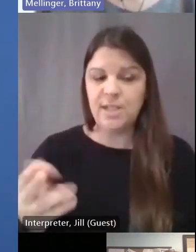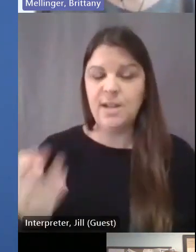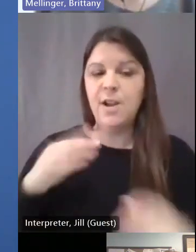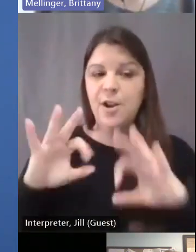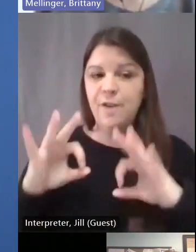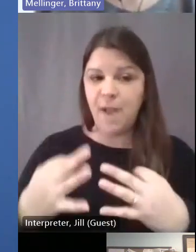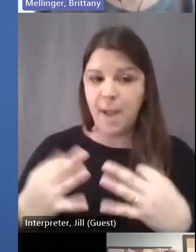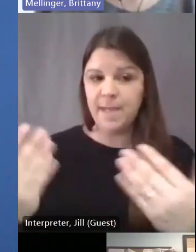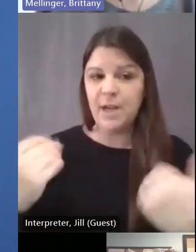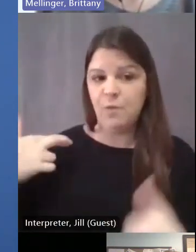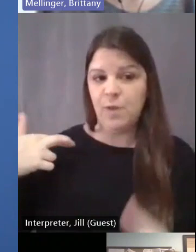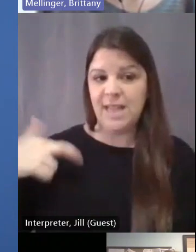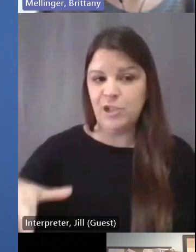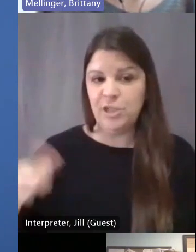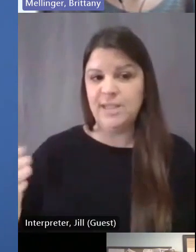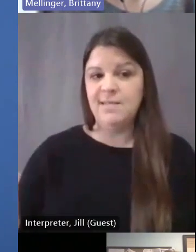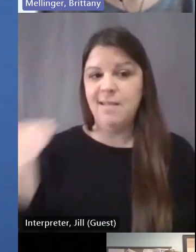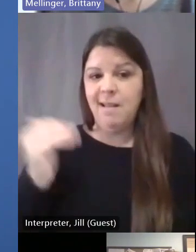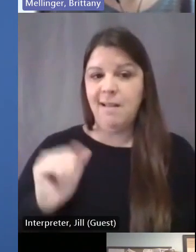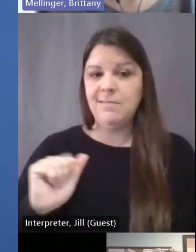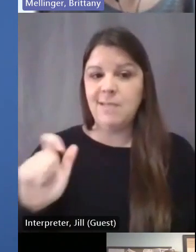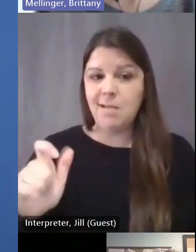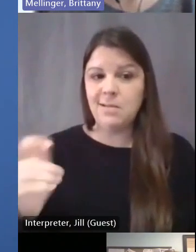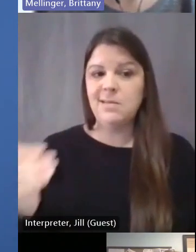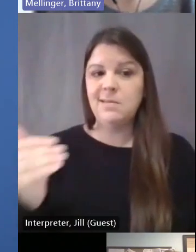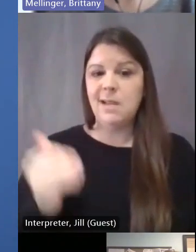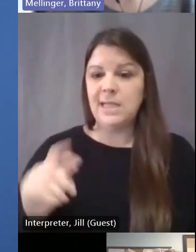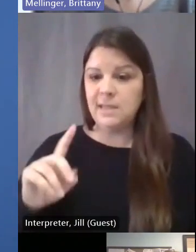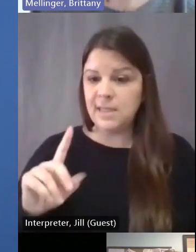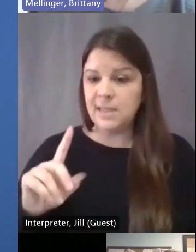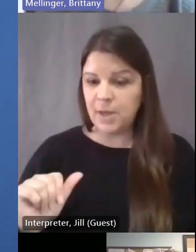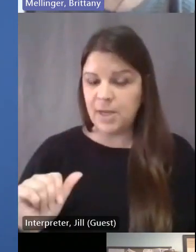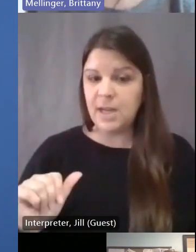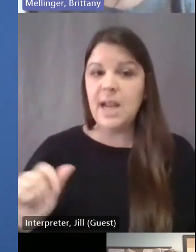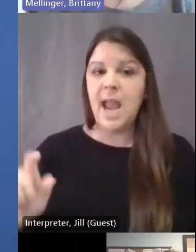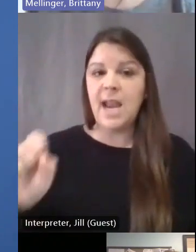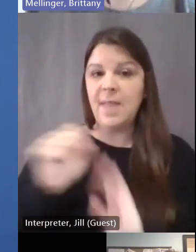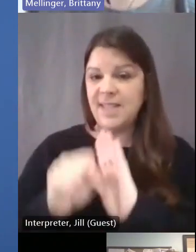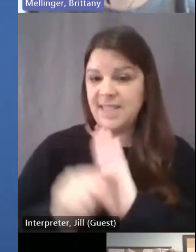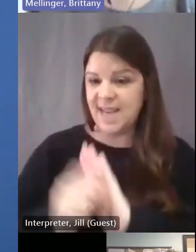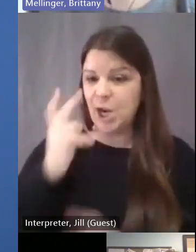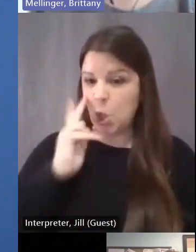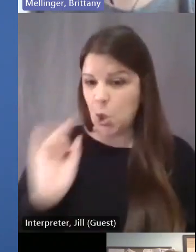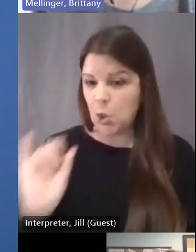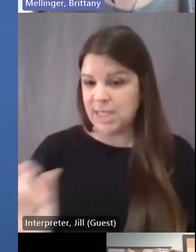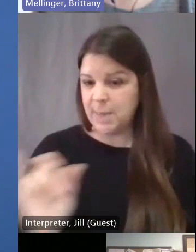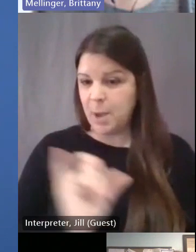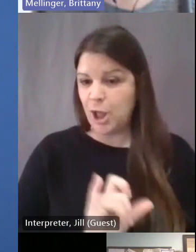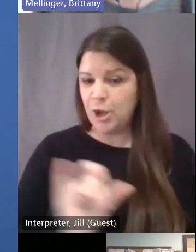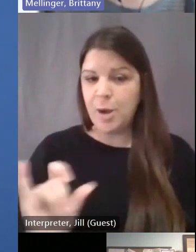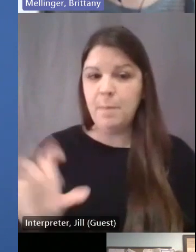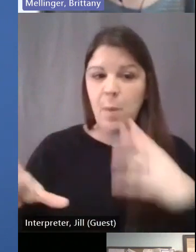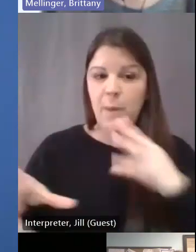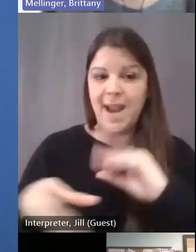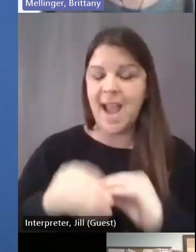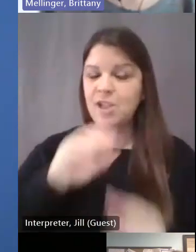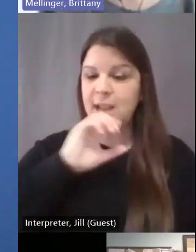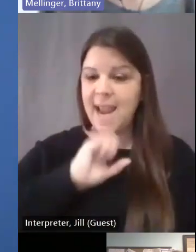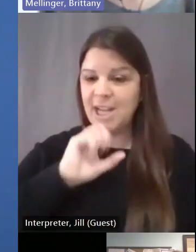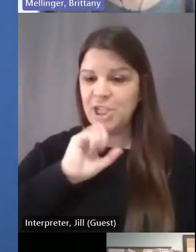religion, sex, and disability. You can see that at the state level, those are mirrored very closely, but we also add age at 40 and